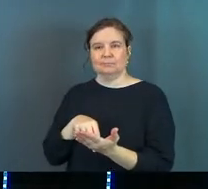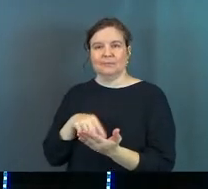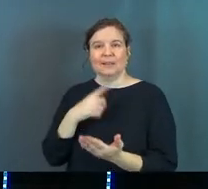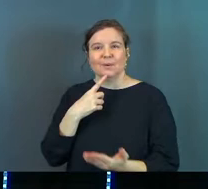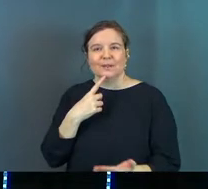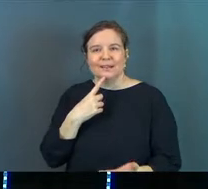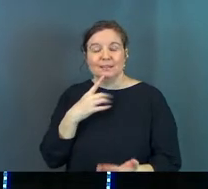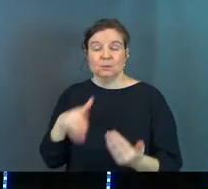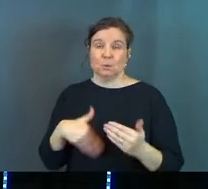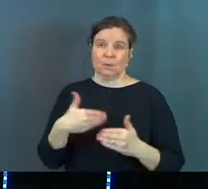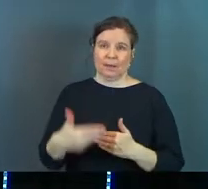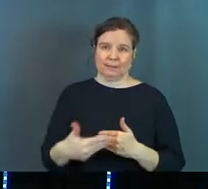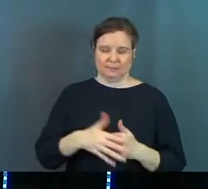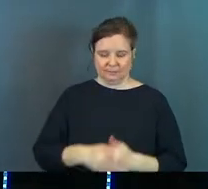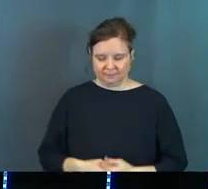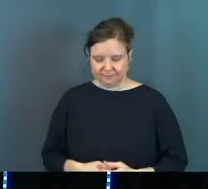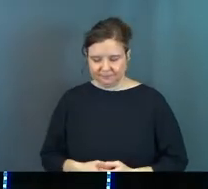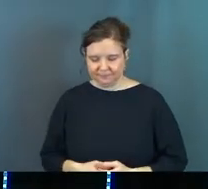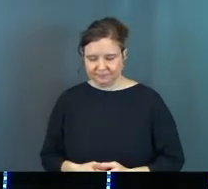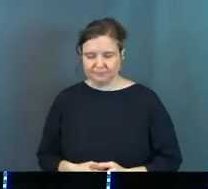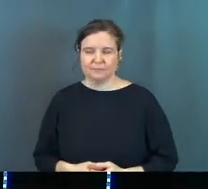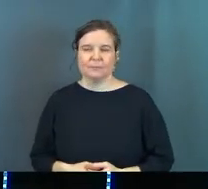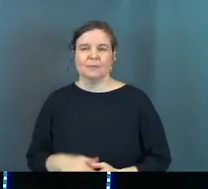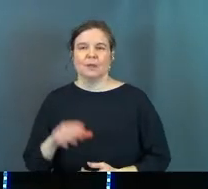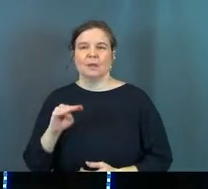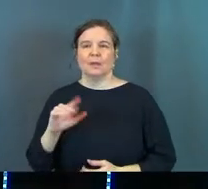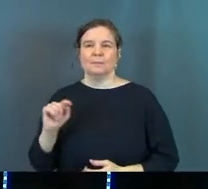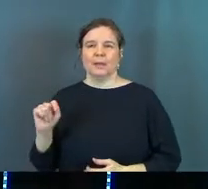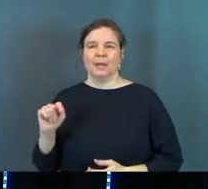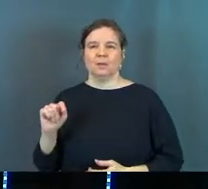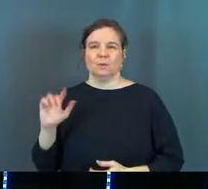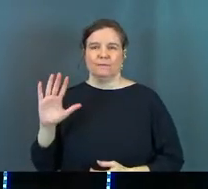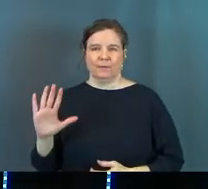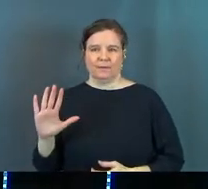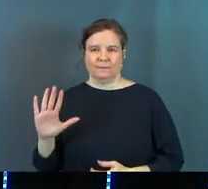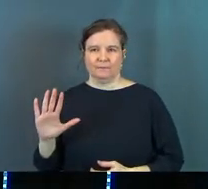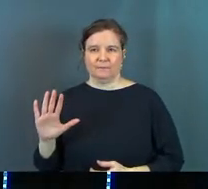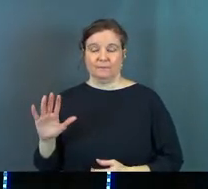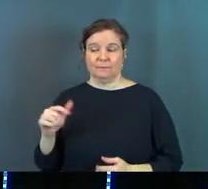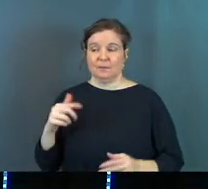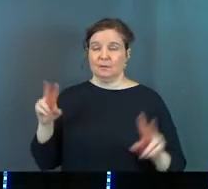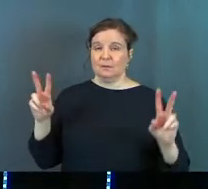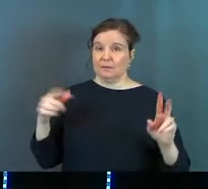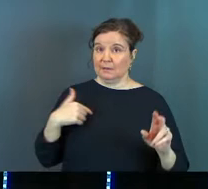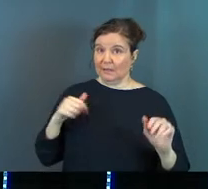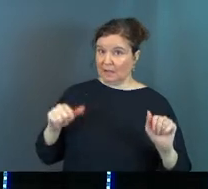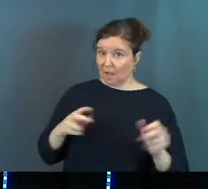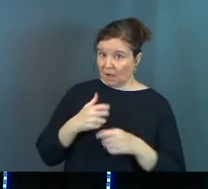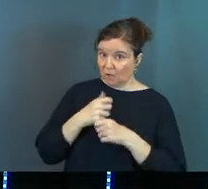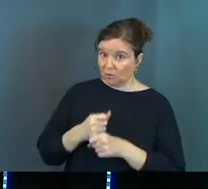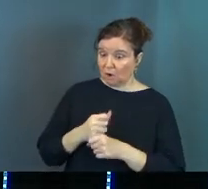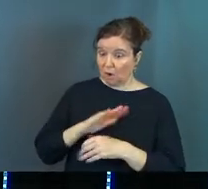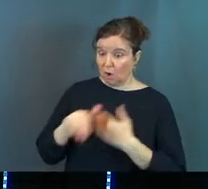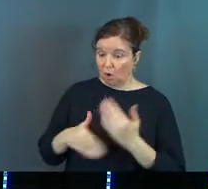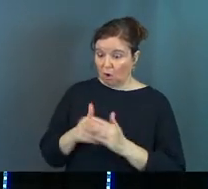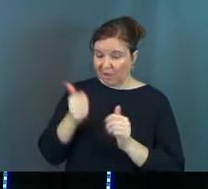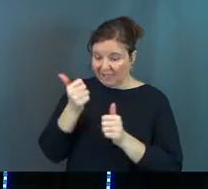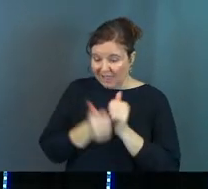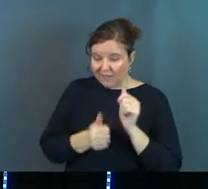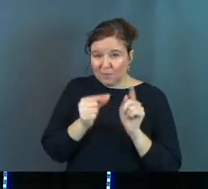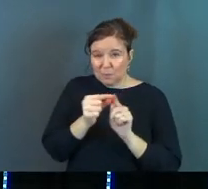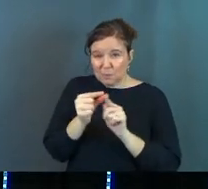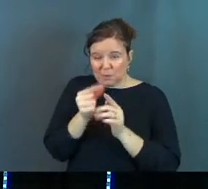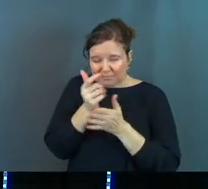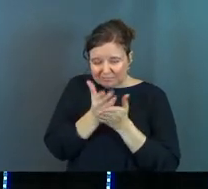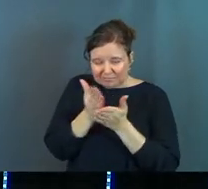So, next, we're going to go to Matthew chapter 5. Can I trust that it's all trustworthy, every